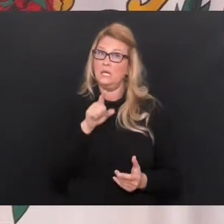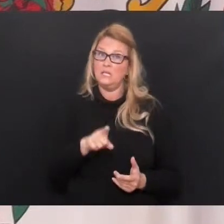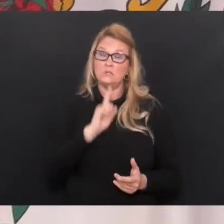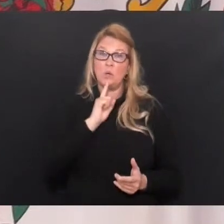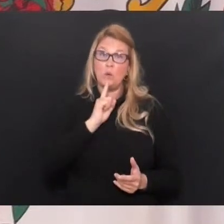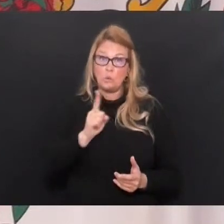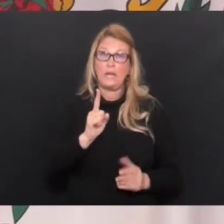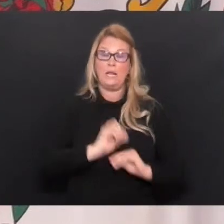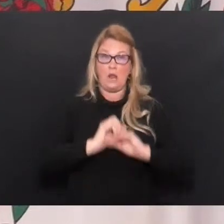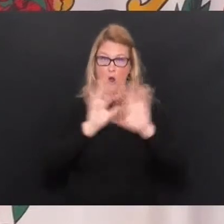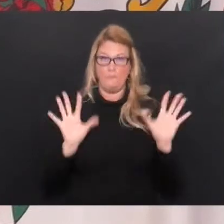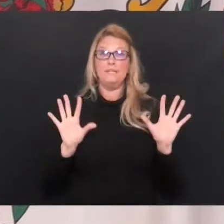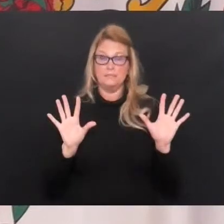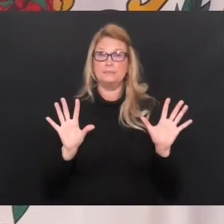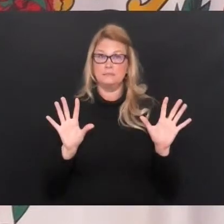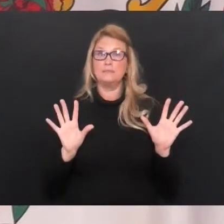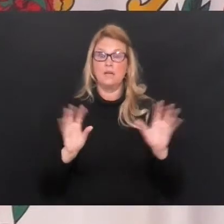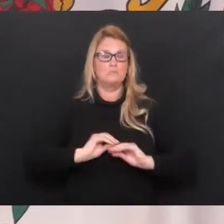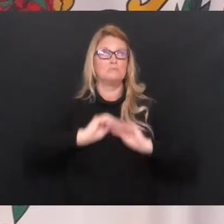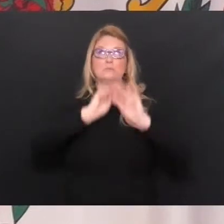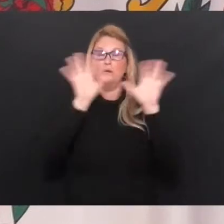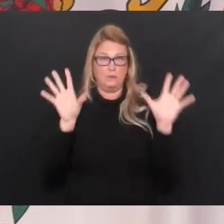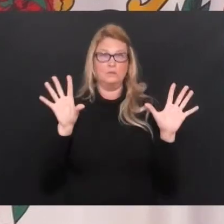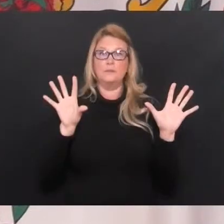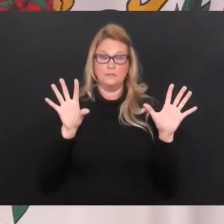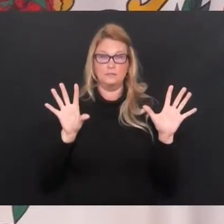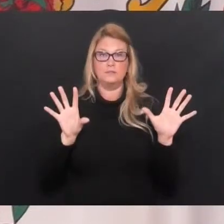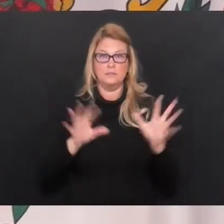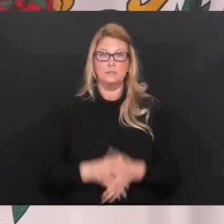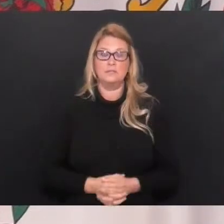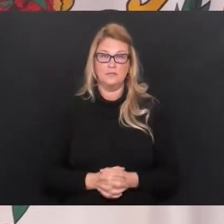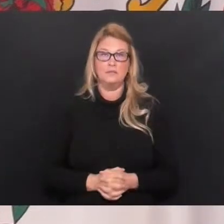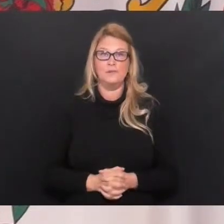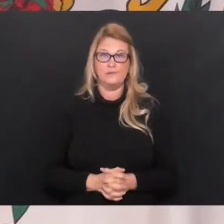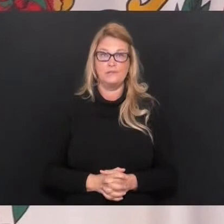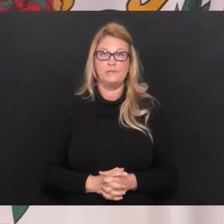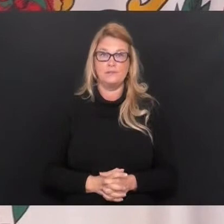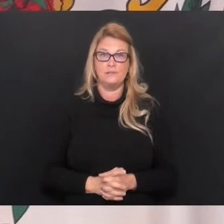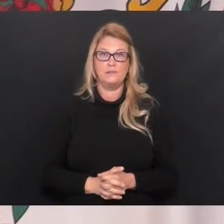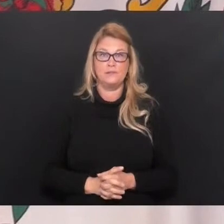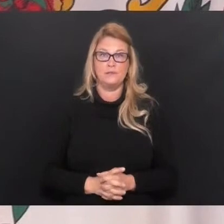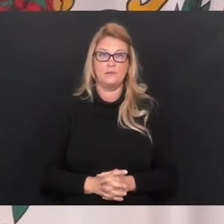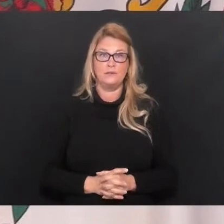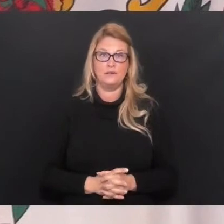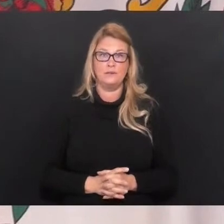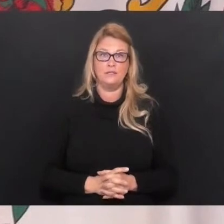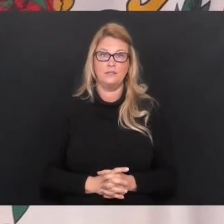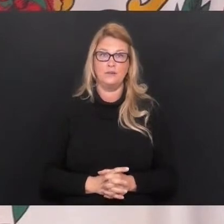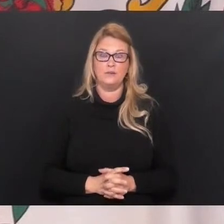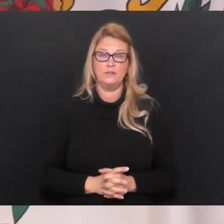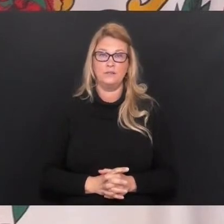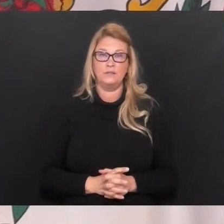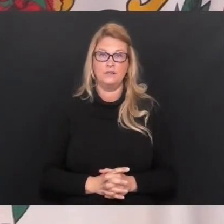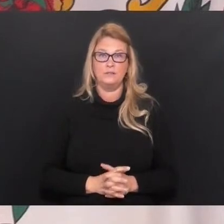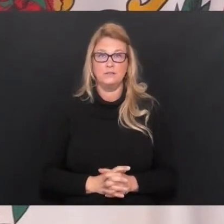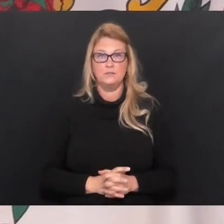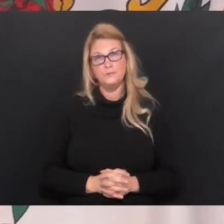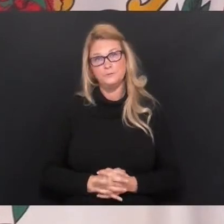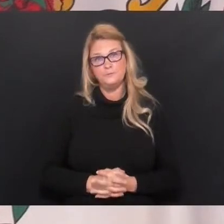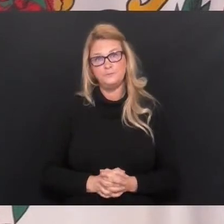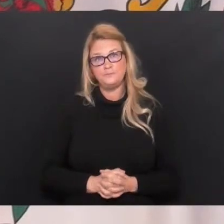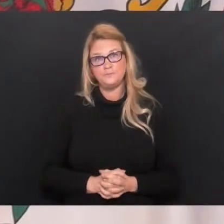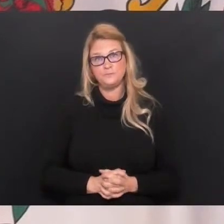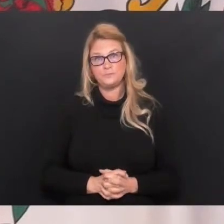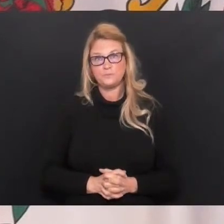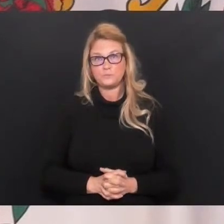no-brainer. It is a no-brainer beyond belief. I mean, if I could just say this, you